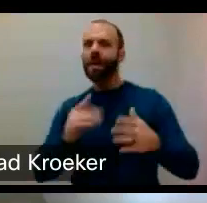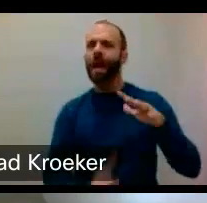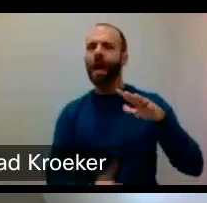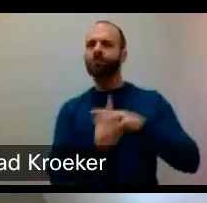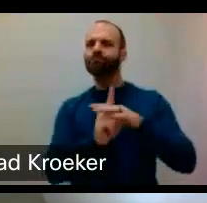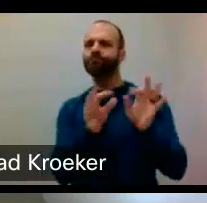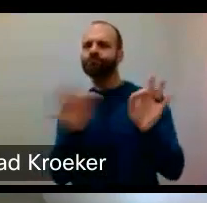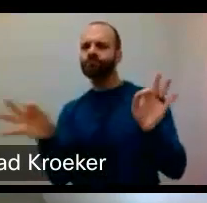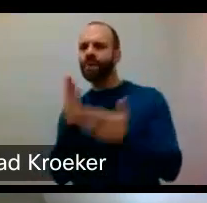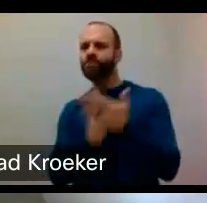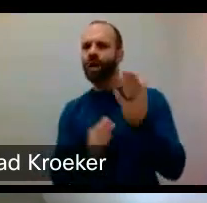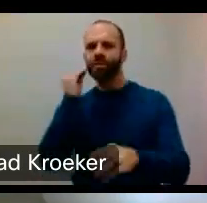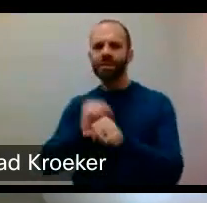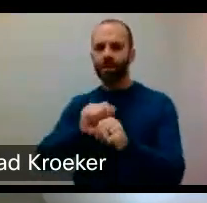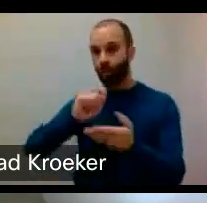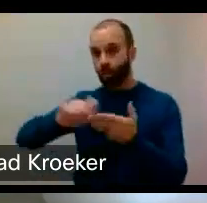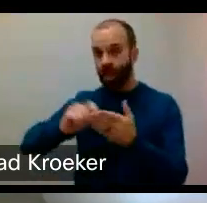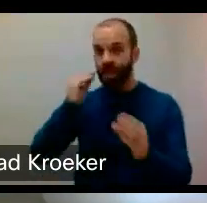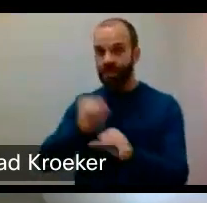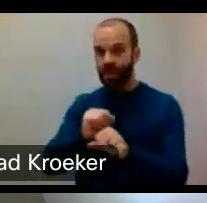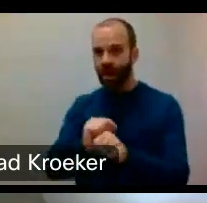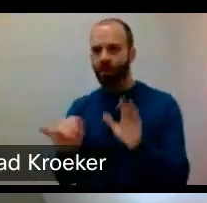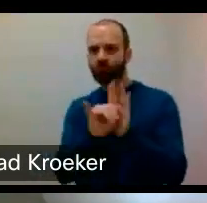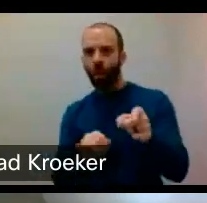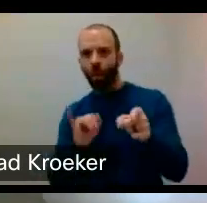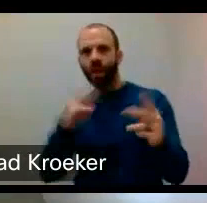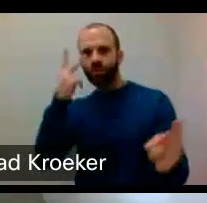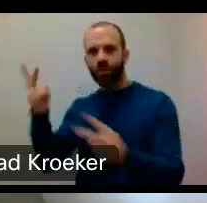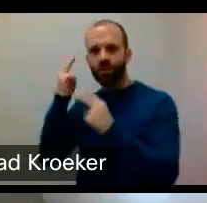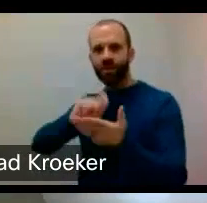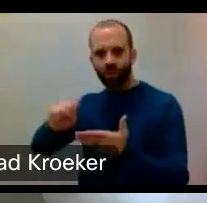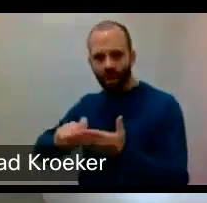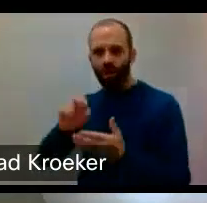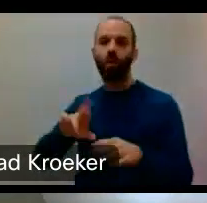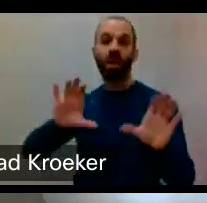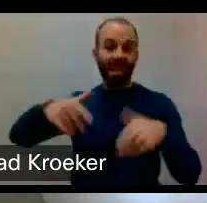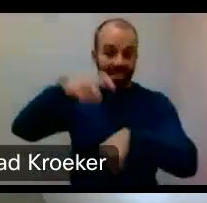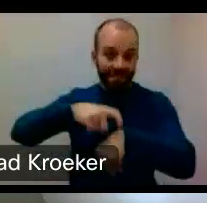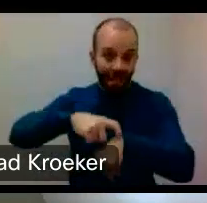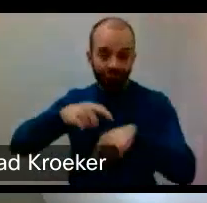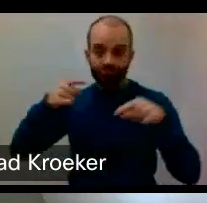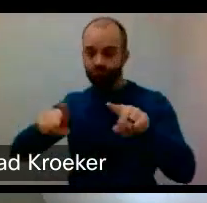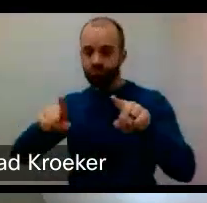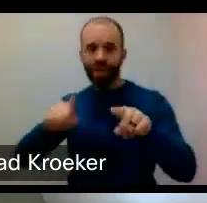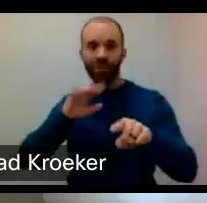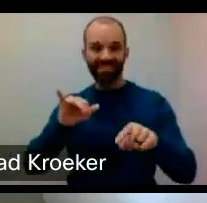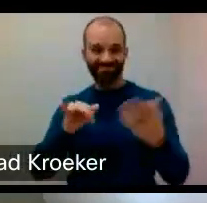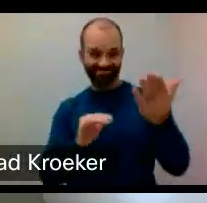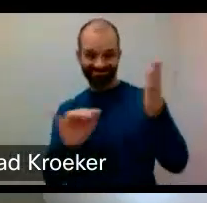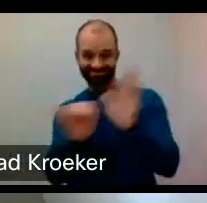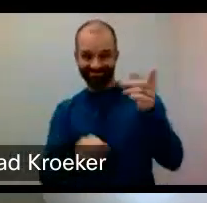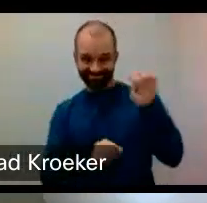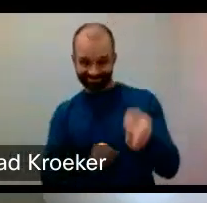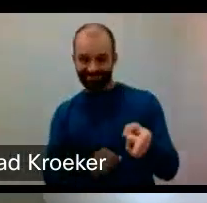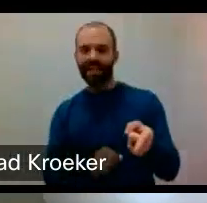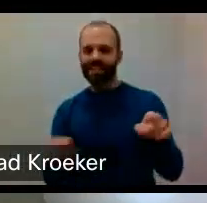part of assignments for writing assignments, but also just maybe part of class time. And what you're being asked there to do is this